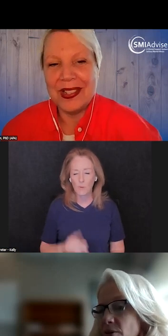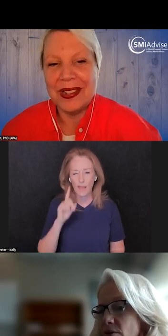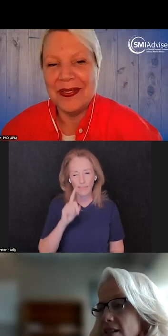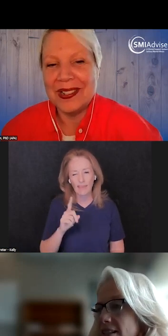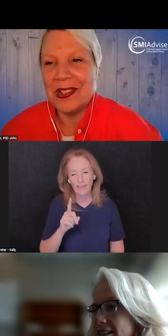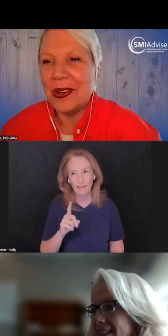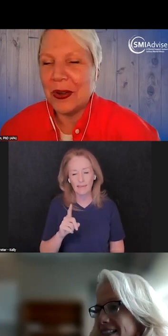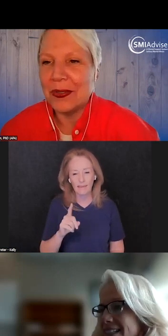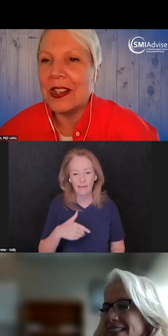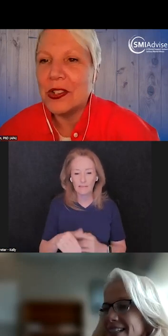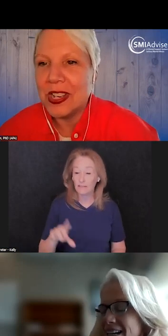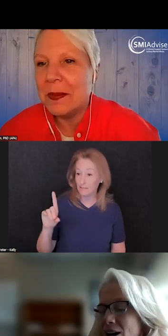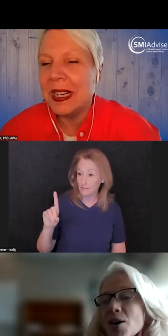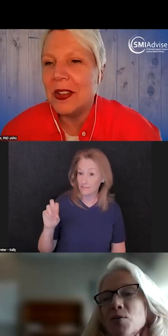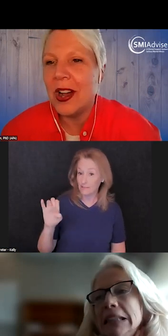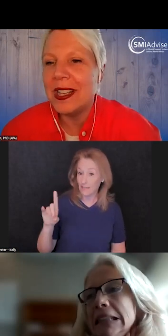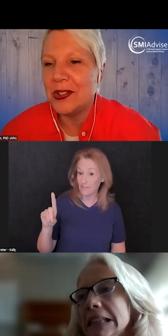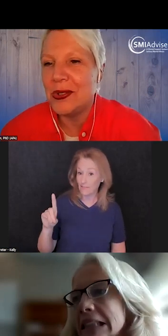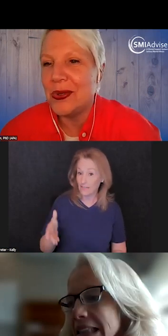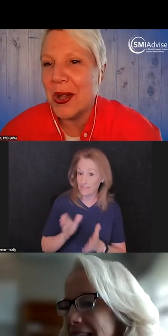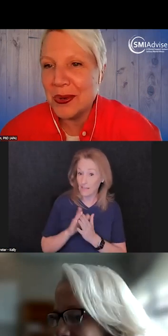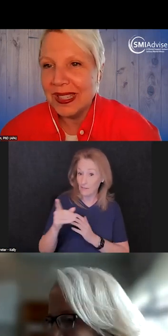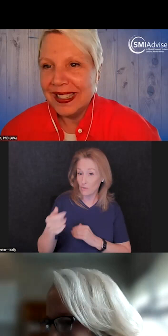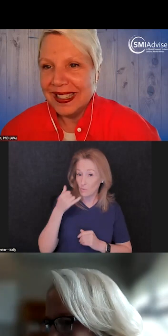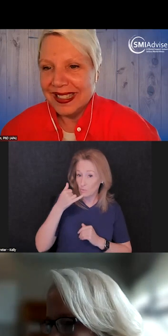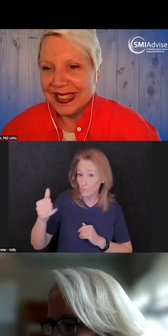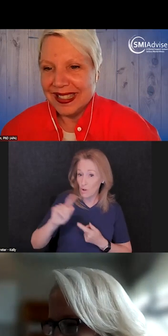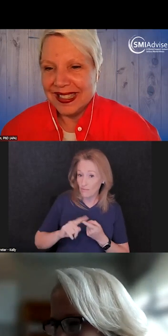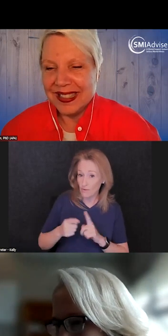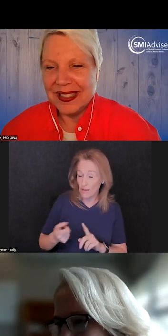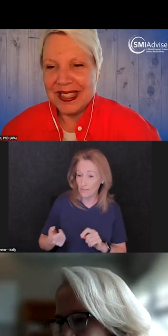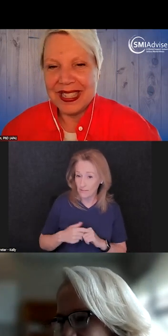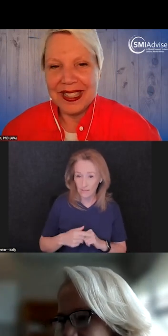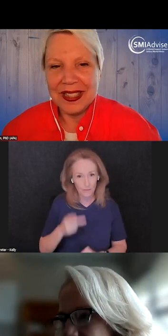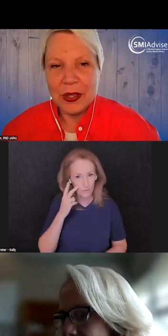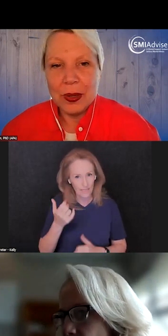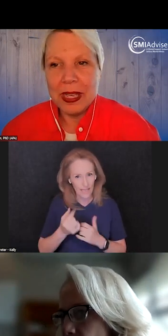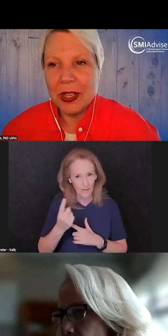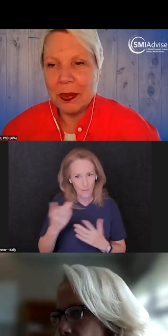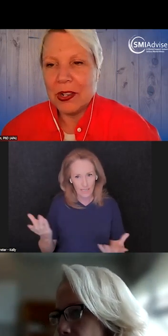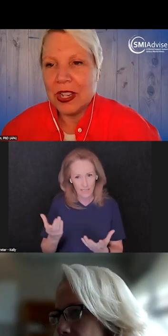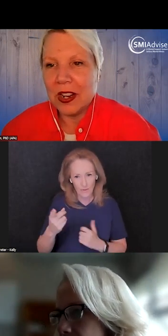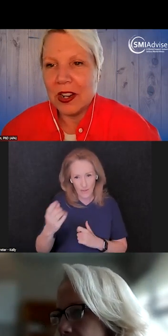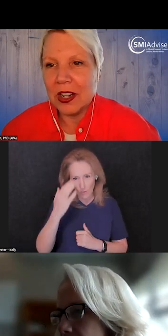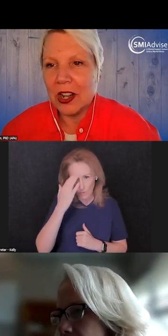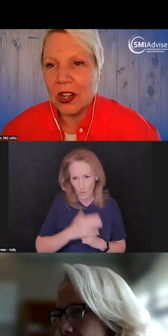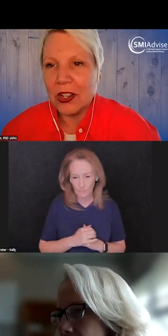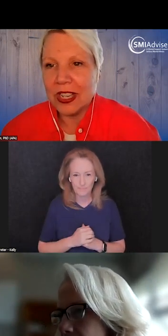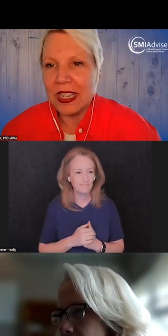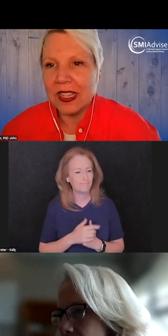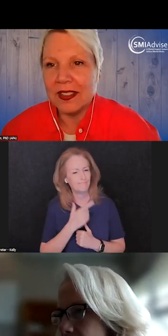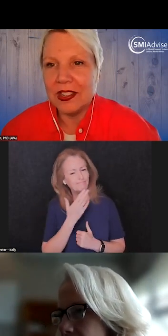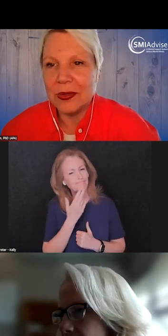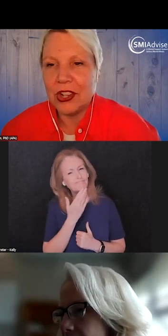So David's advising you to phone a friend. Do you see anybody in the audience who you know? Let's see. Who would be a good person on our